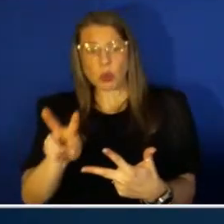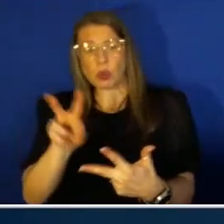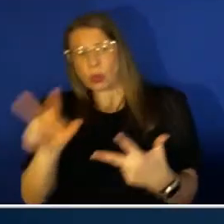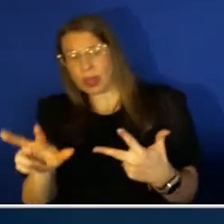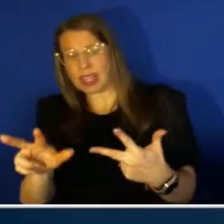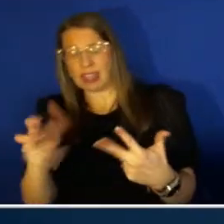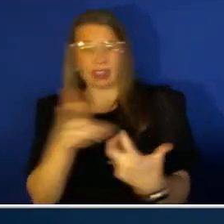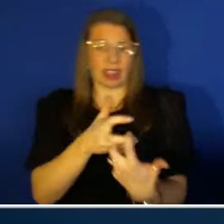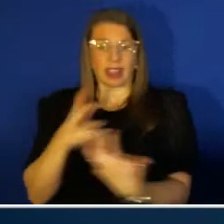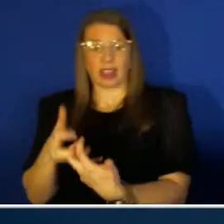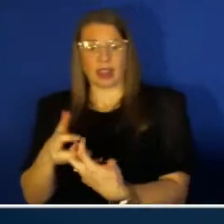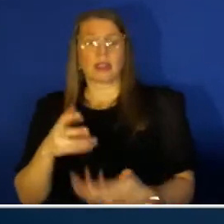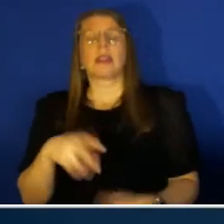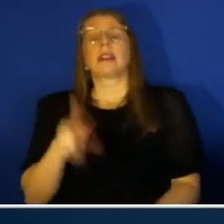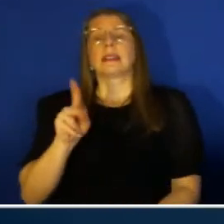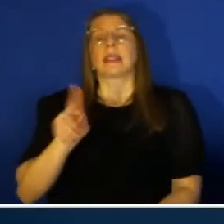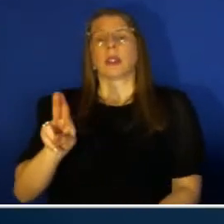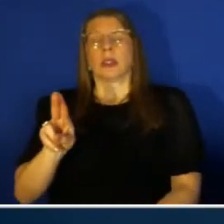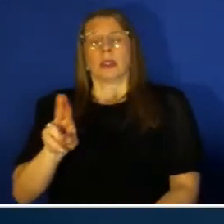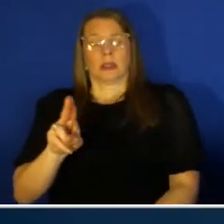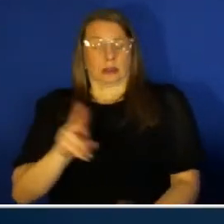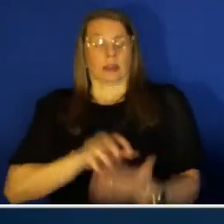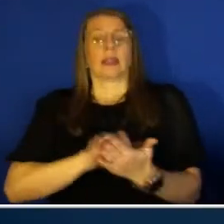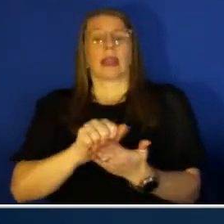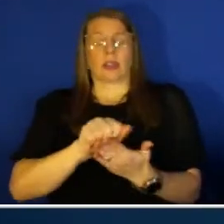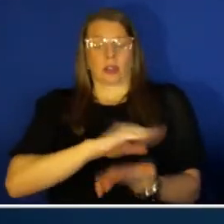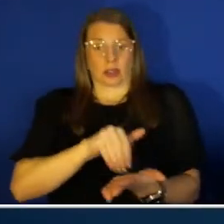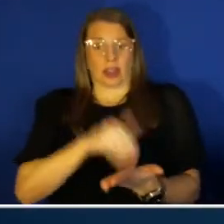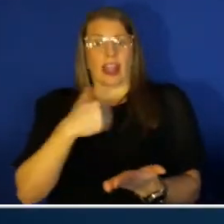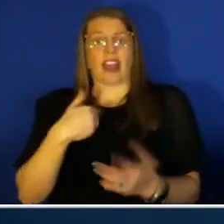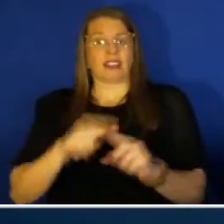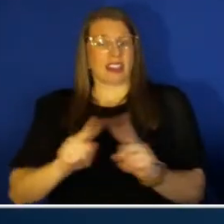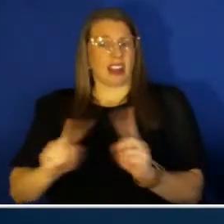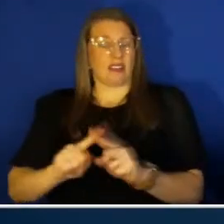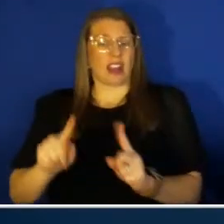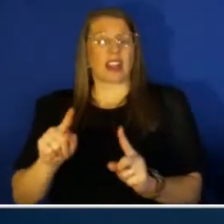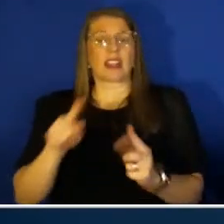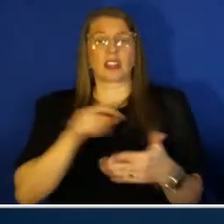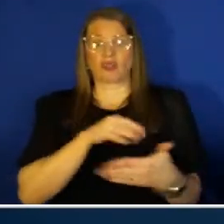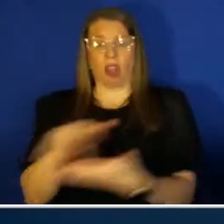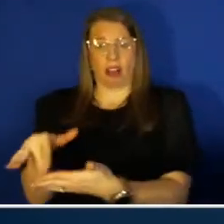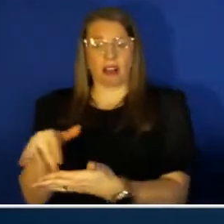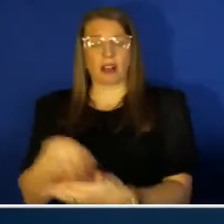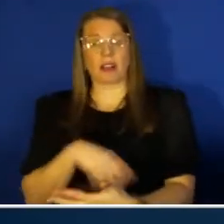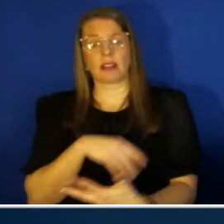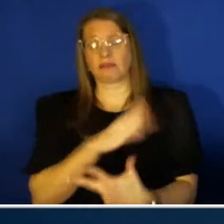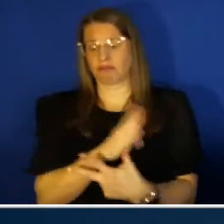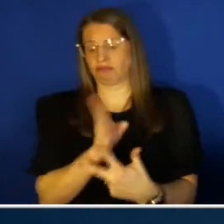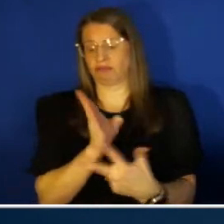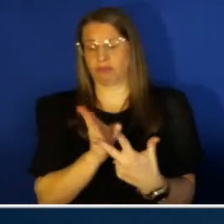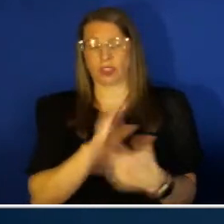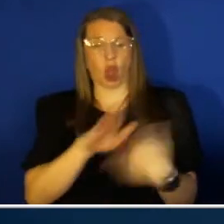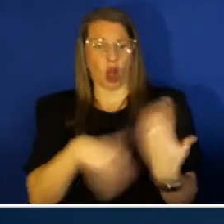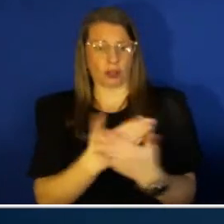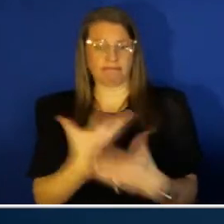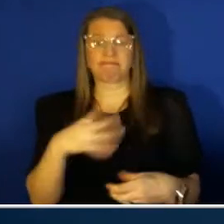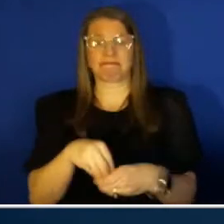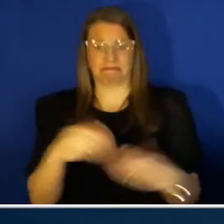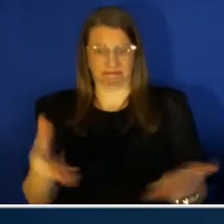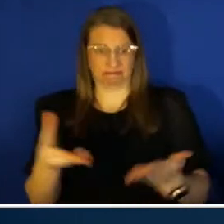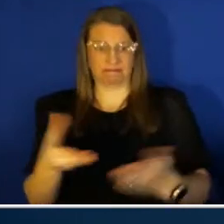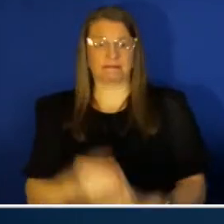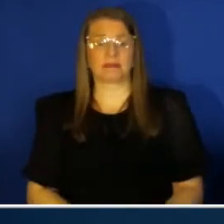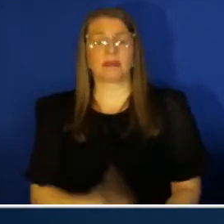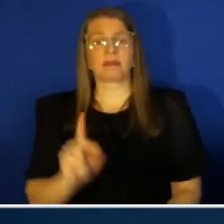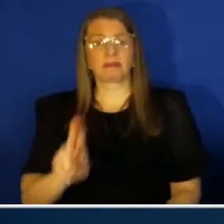at KU Cancer Center, we have all phases of trials available. We have phase 1, phase 2, phase 3. Now, each phase usually